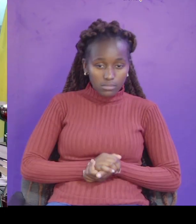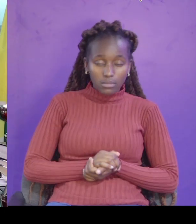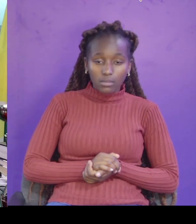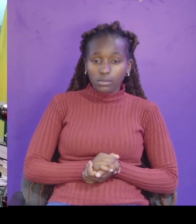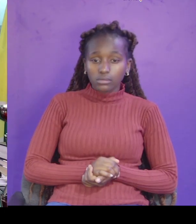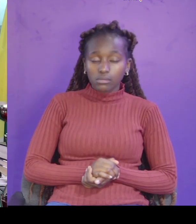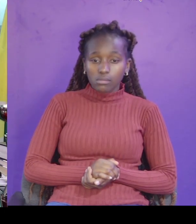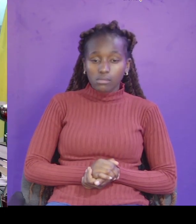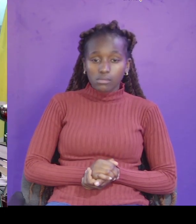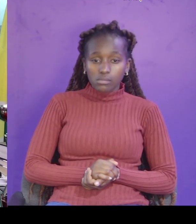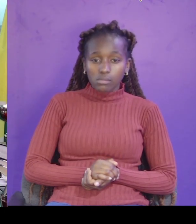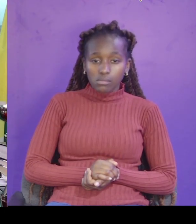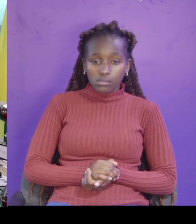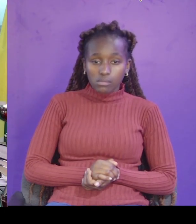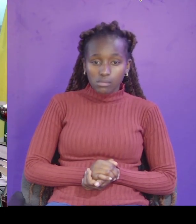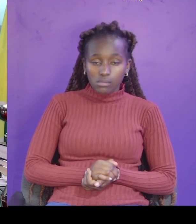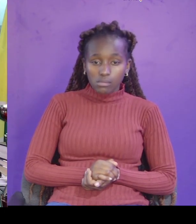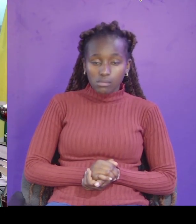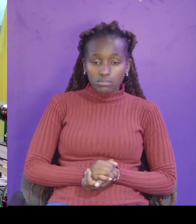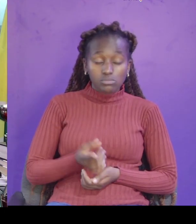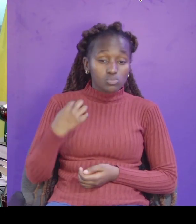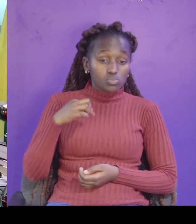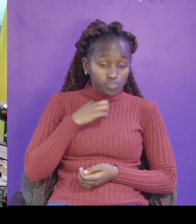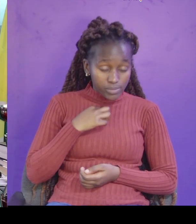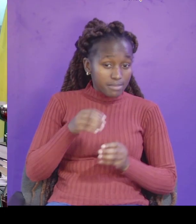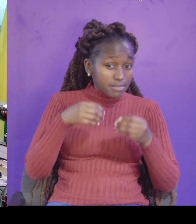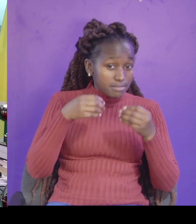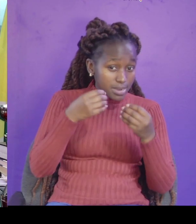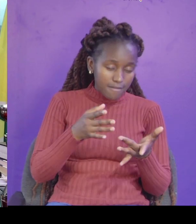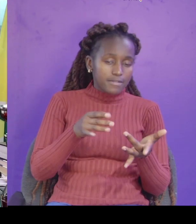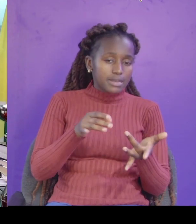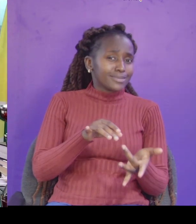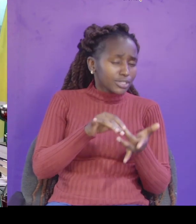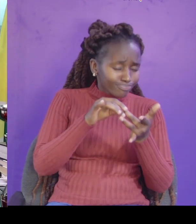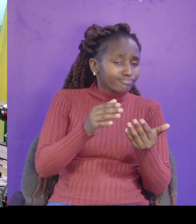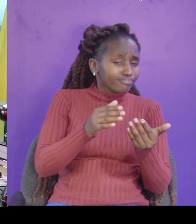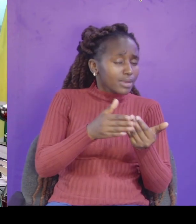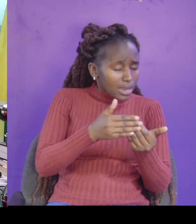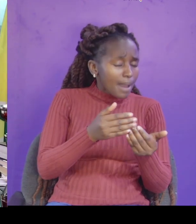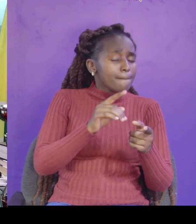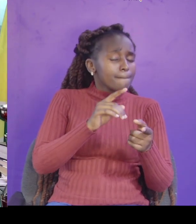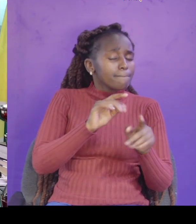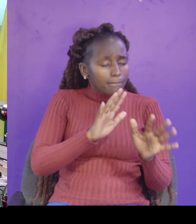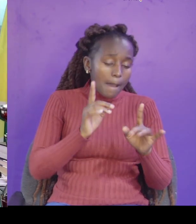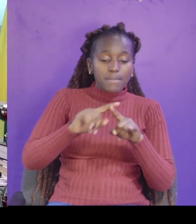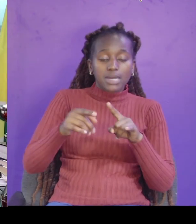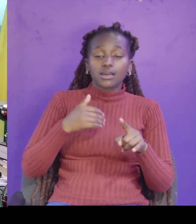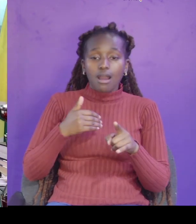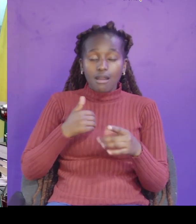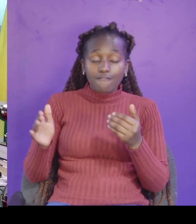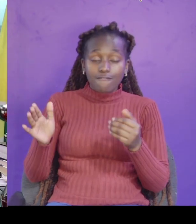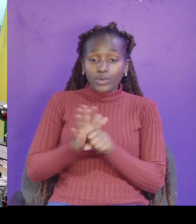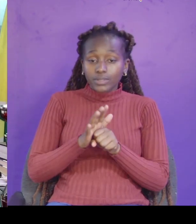a special group that is given special treatment, but they're fully supported by the government. I think it's something